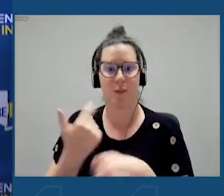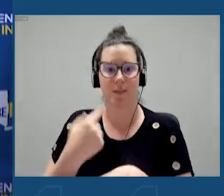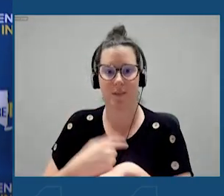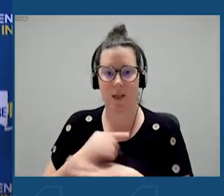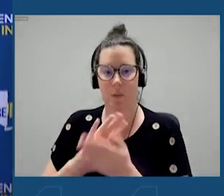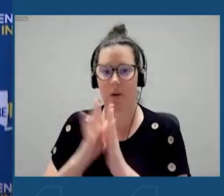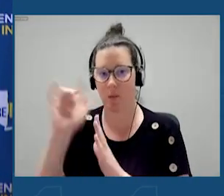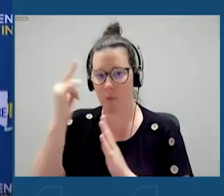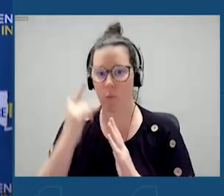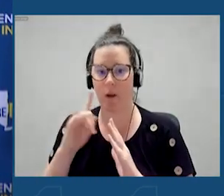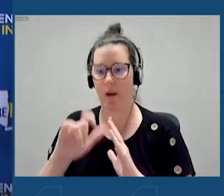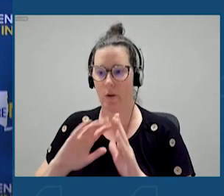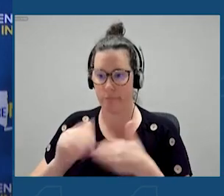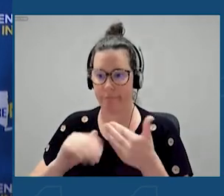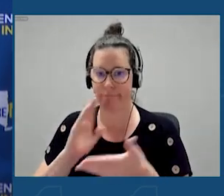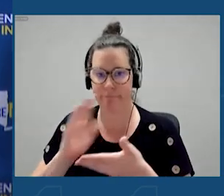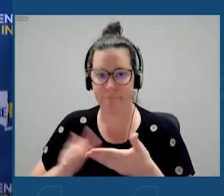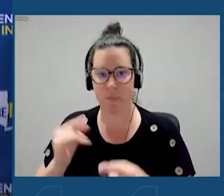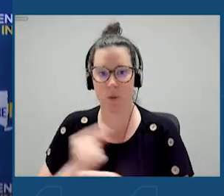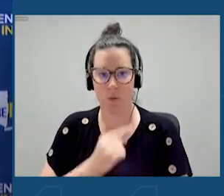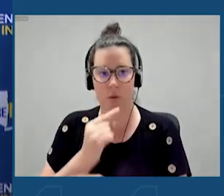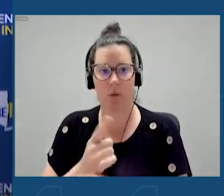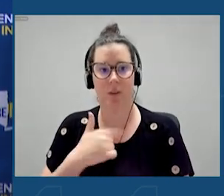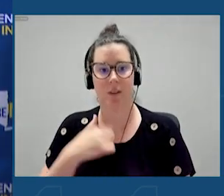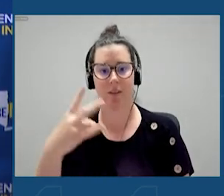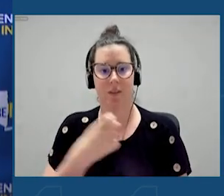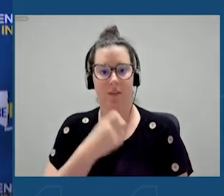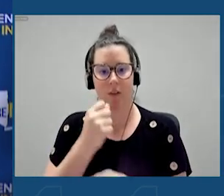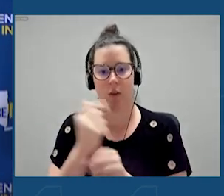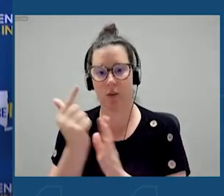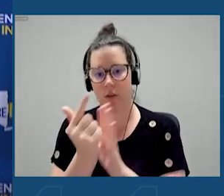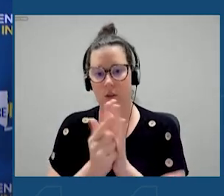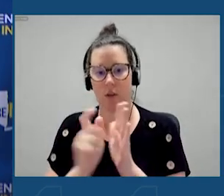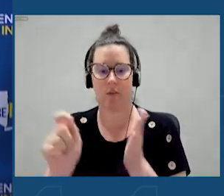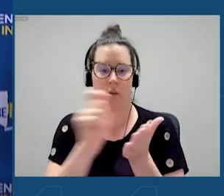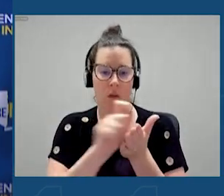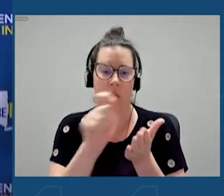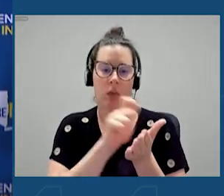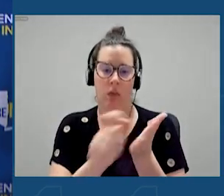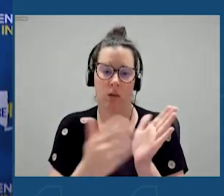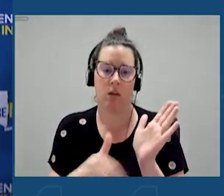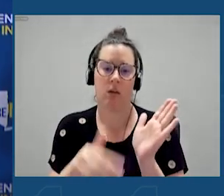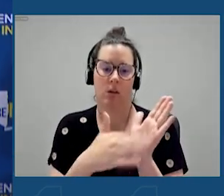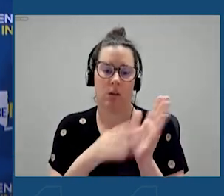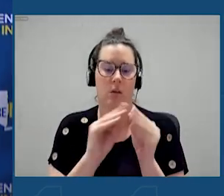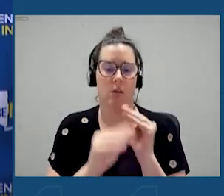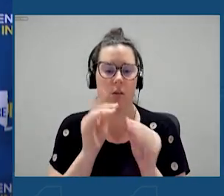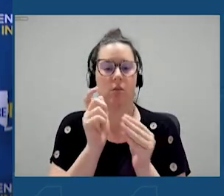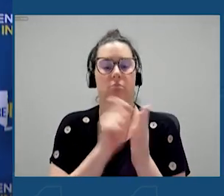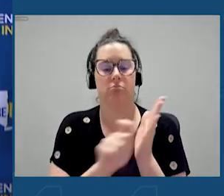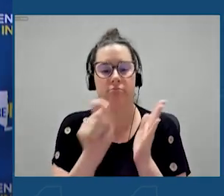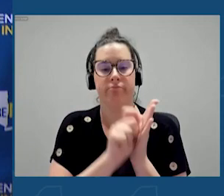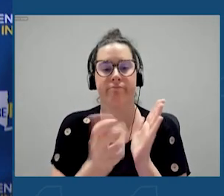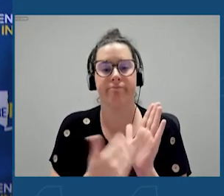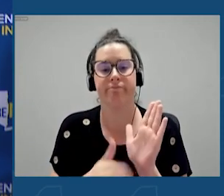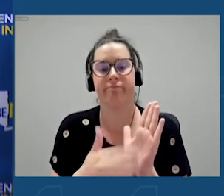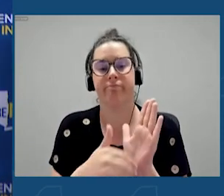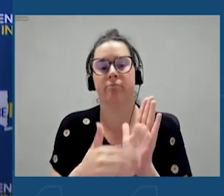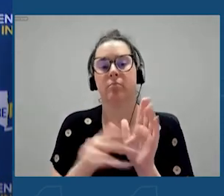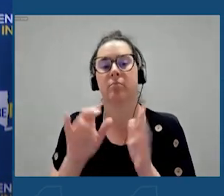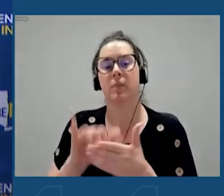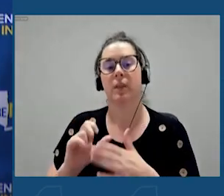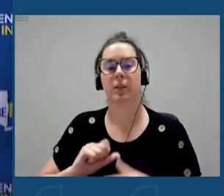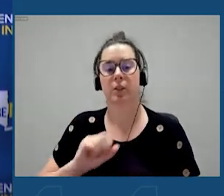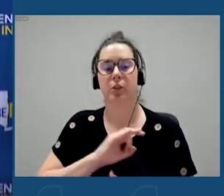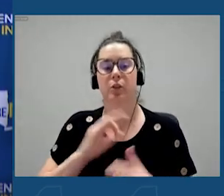spent 7 years working on legislation. I must have rewritten it 100 times. Chris Alexander happened to be a counsel in the Senate at the time who